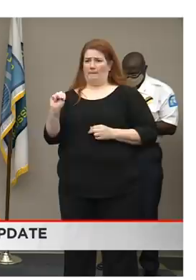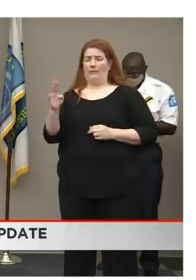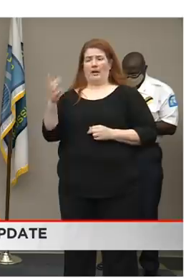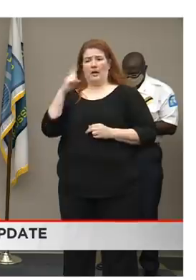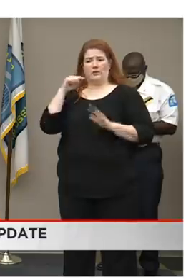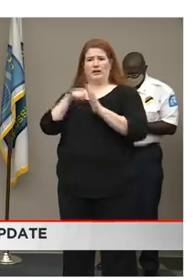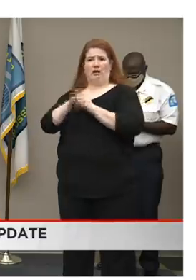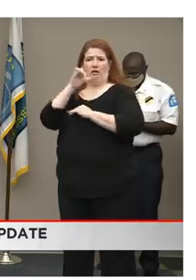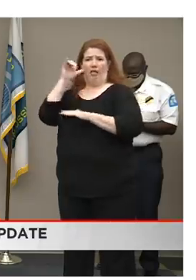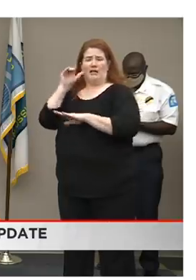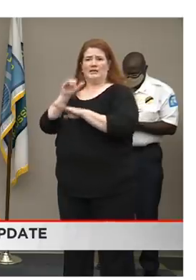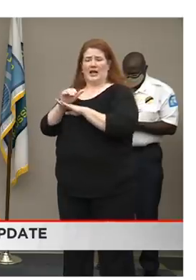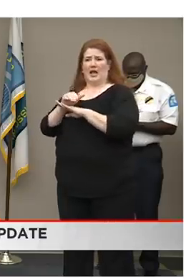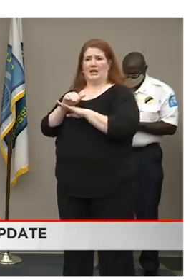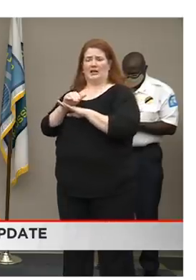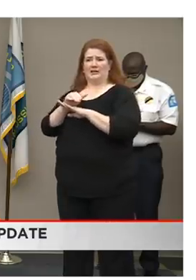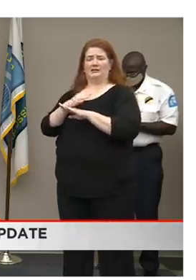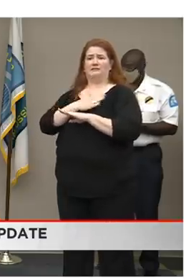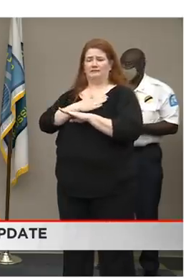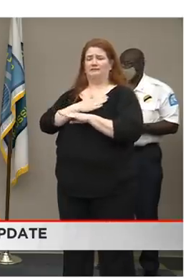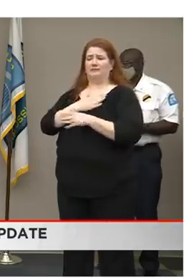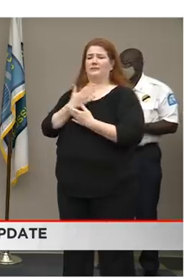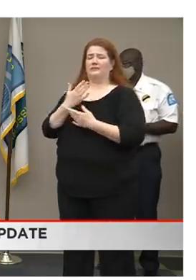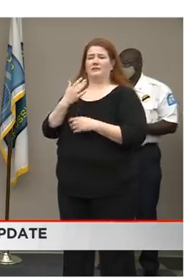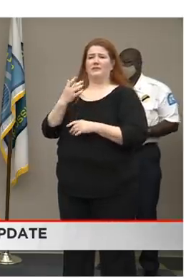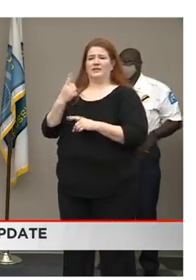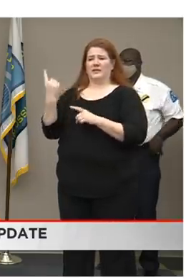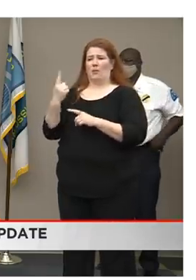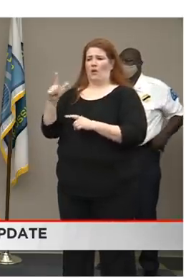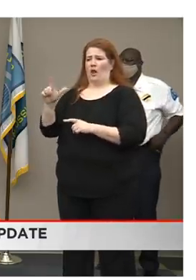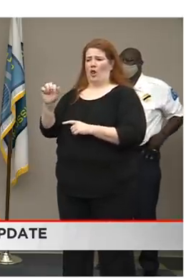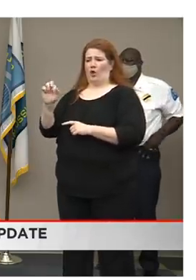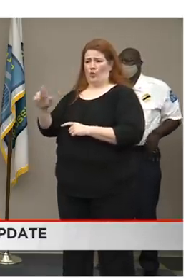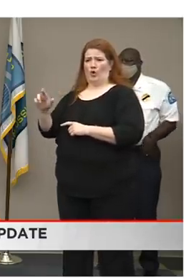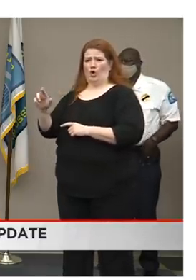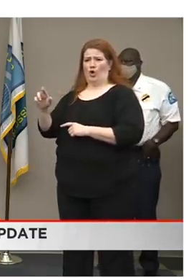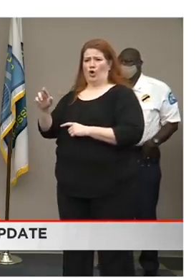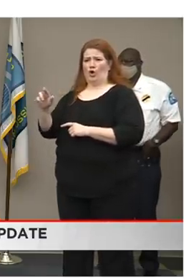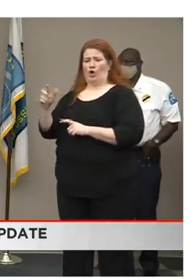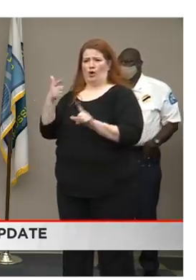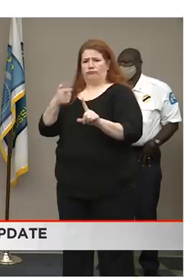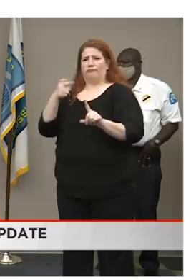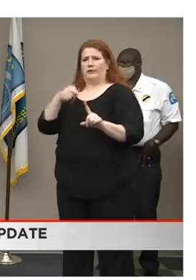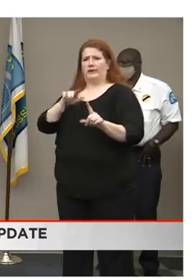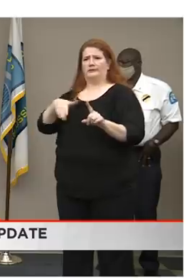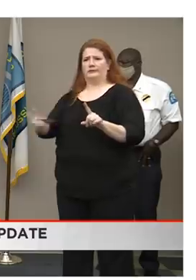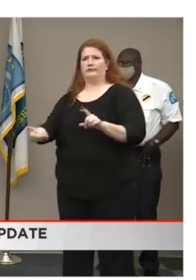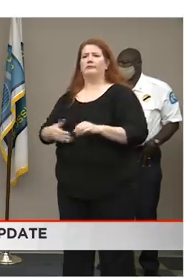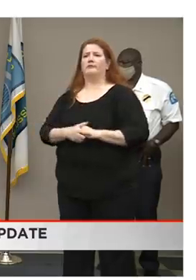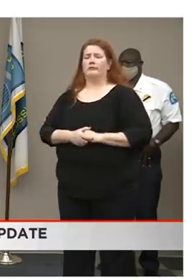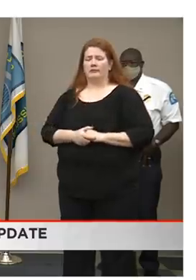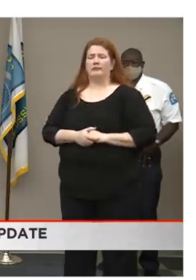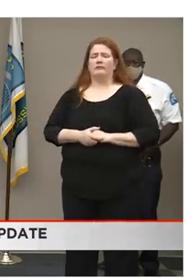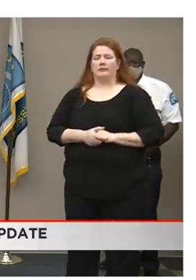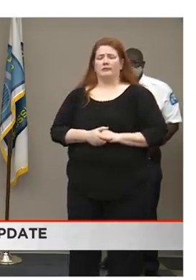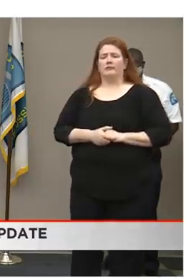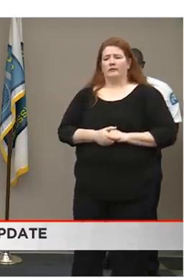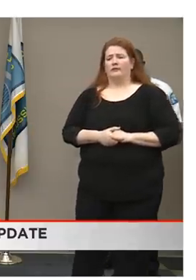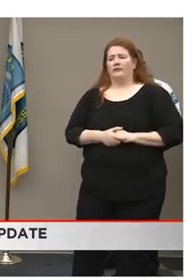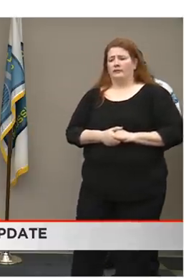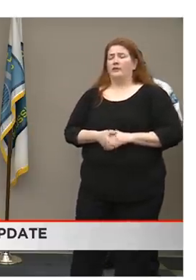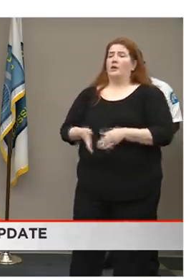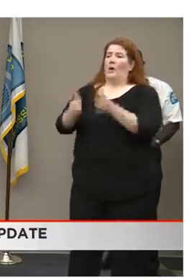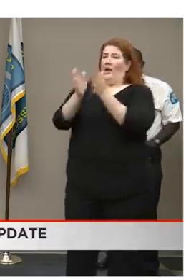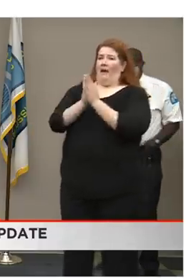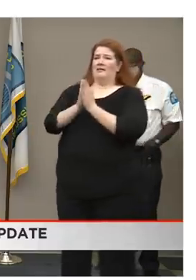are being hit. So what are you going to do? Most of Americans have rushed out to buy guns. Most of the conservatives already have them. And